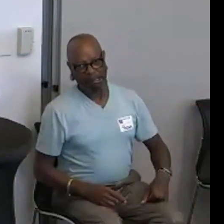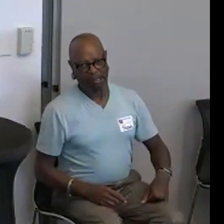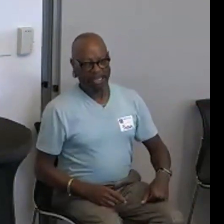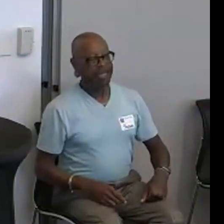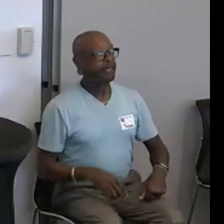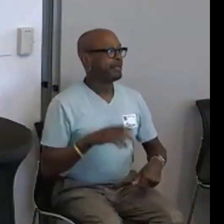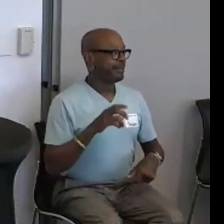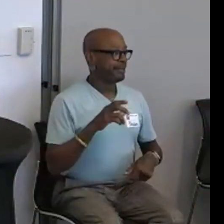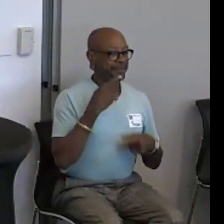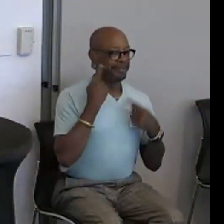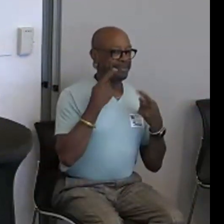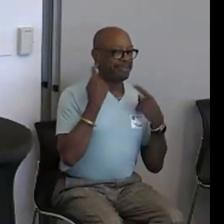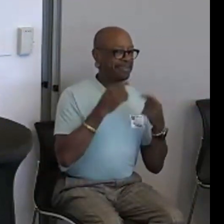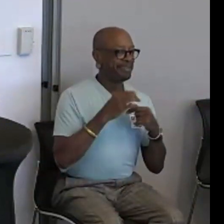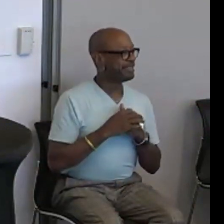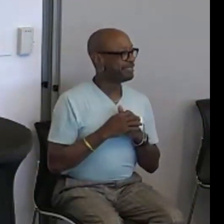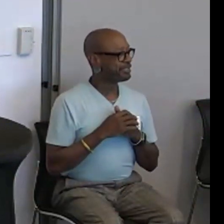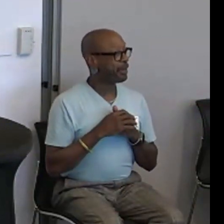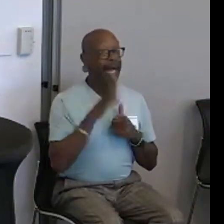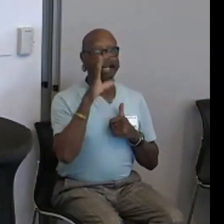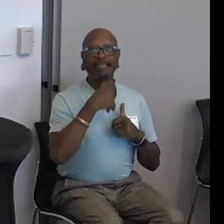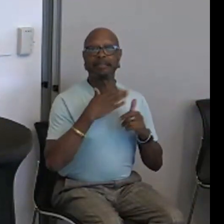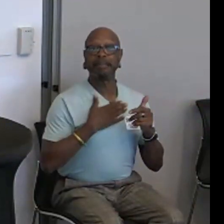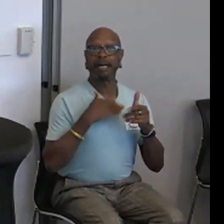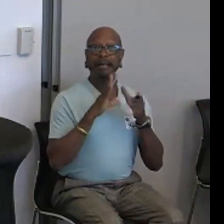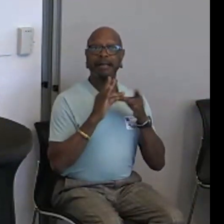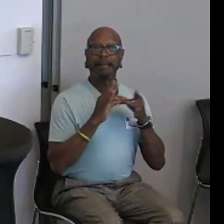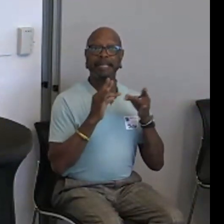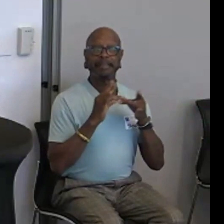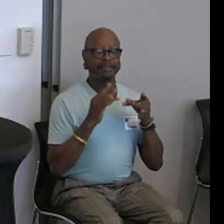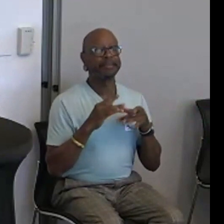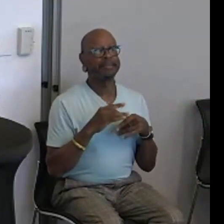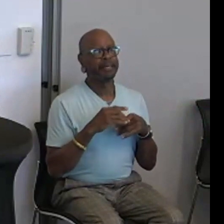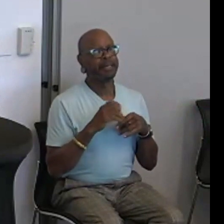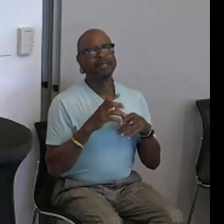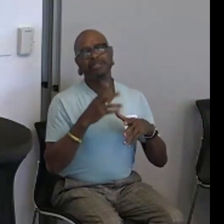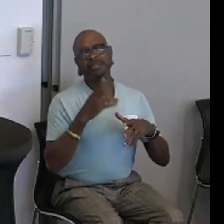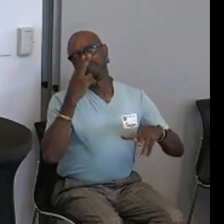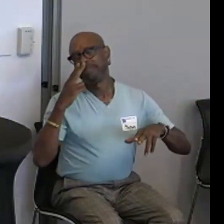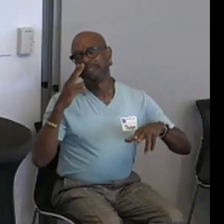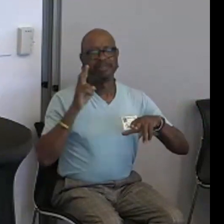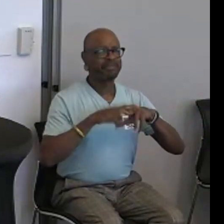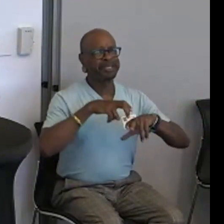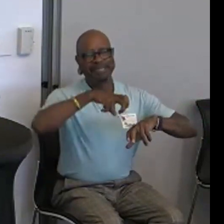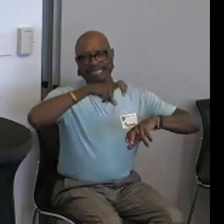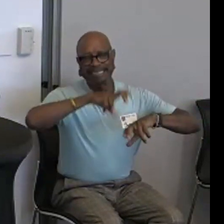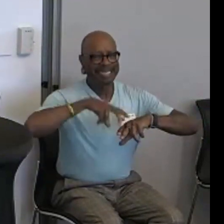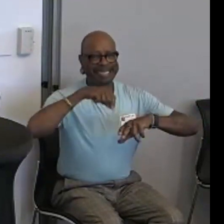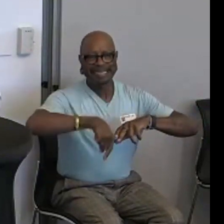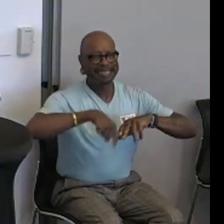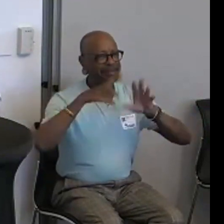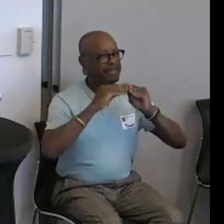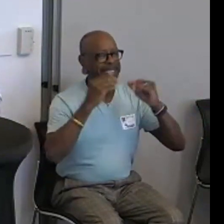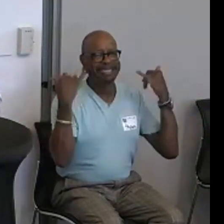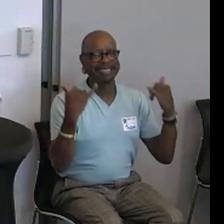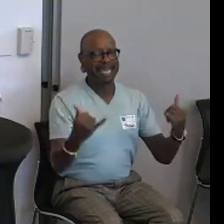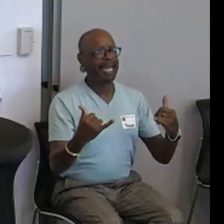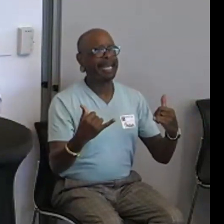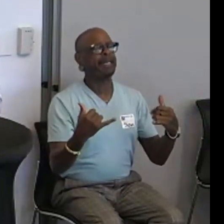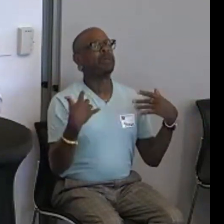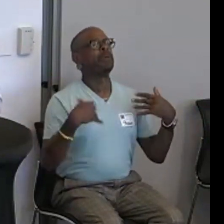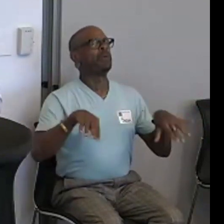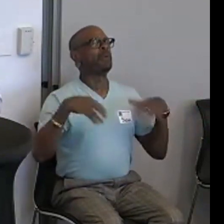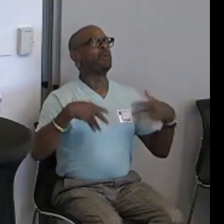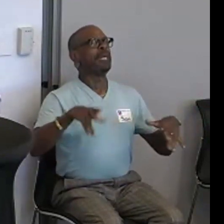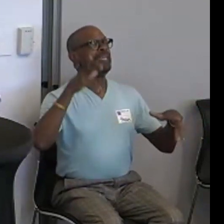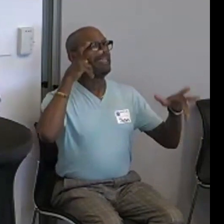But I guess my comment is that it's so much fun to be sitting here in this meeting today, hearing so many